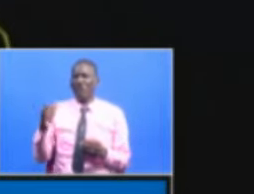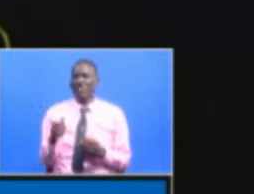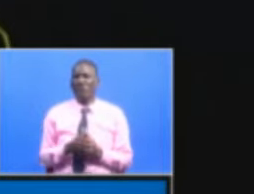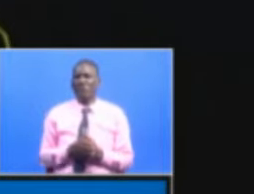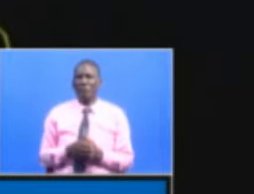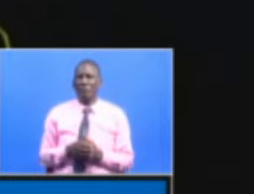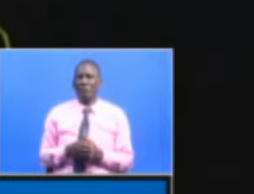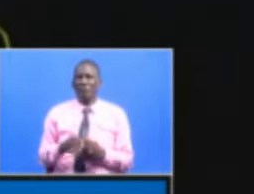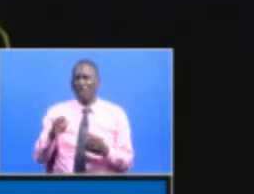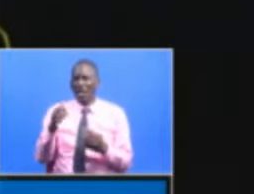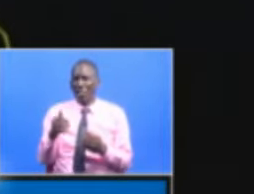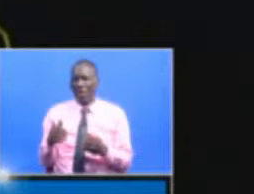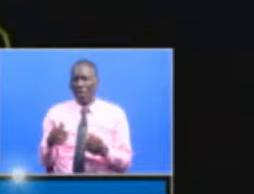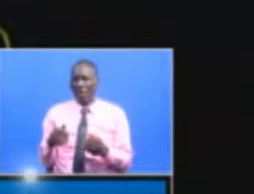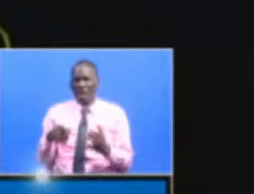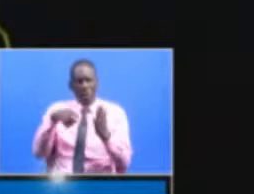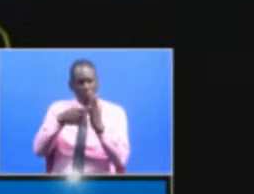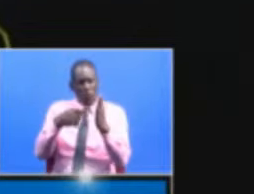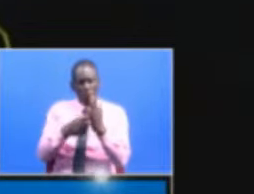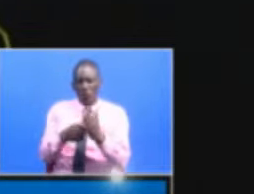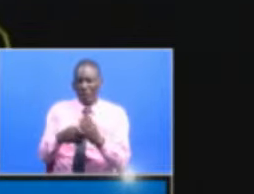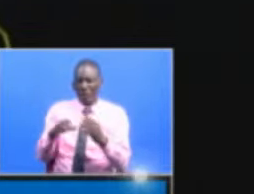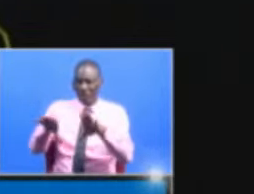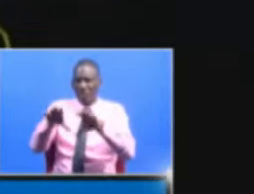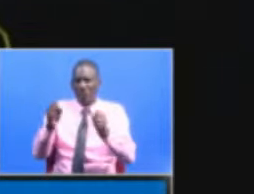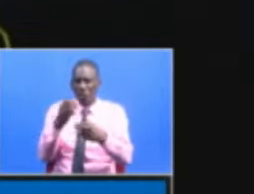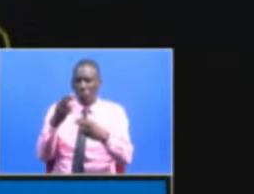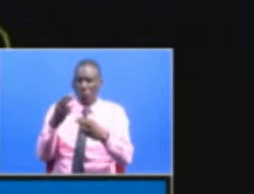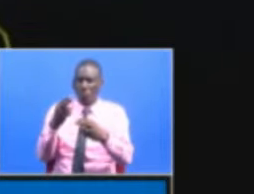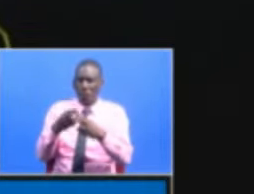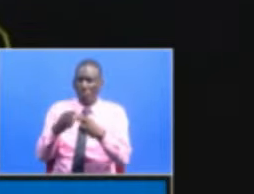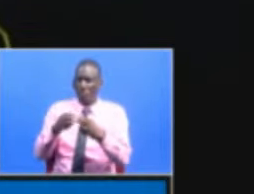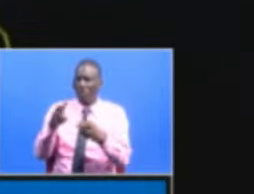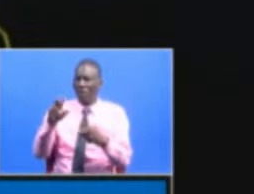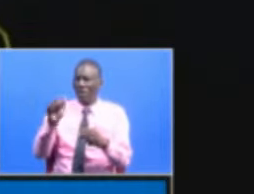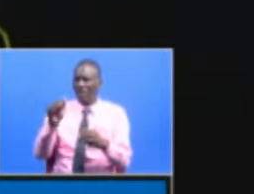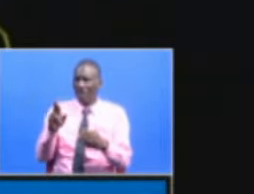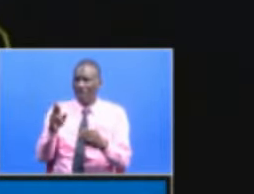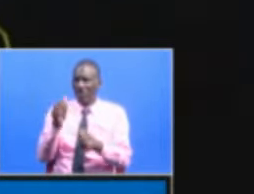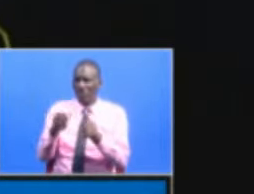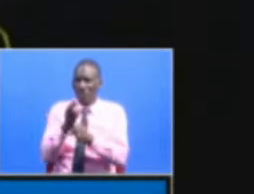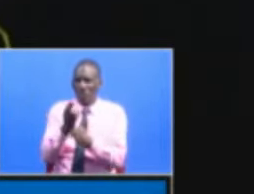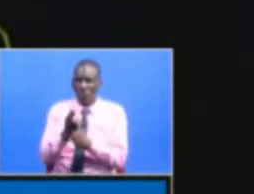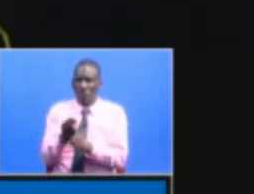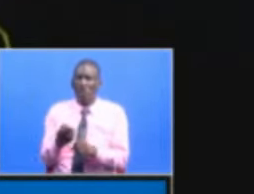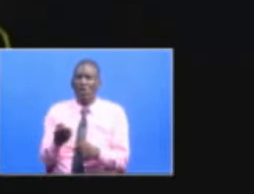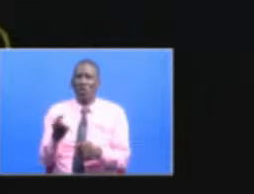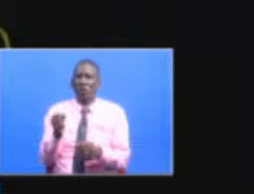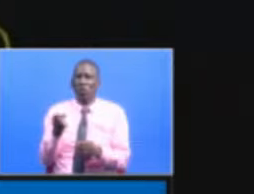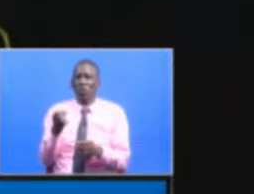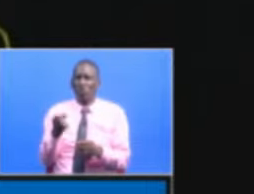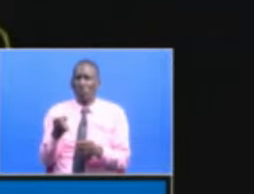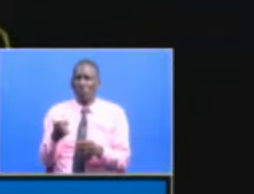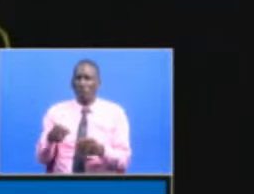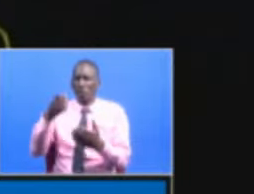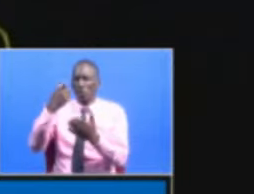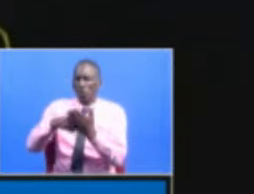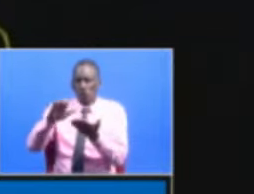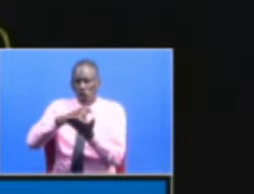sort of a point system called a VER, which they use. So there's co-sharing of the